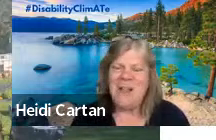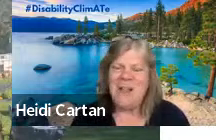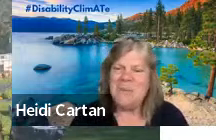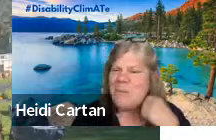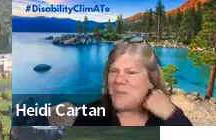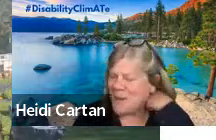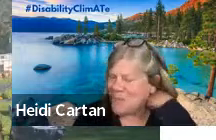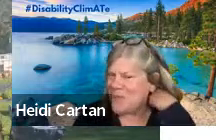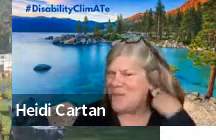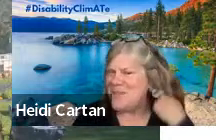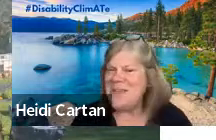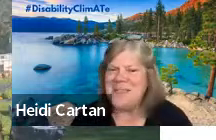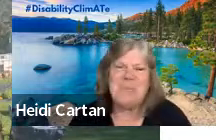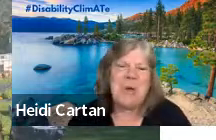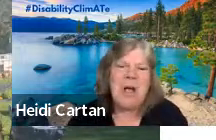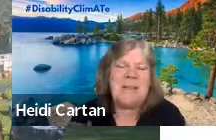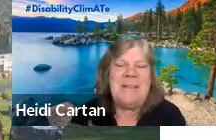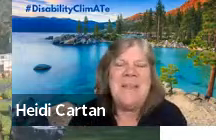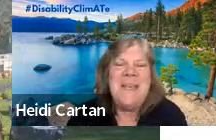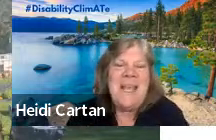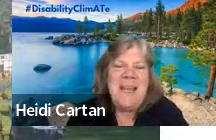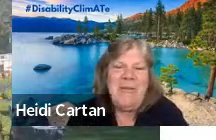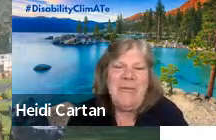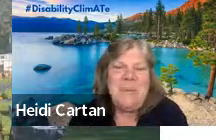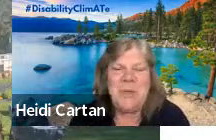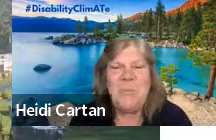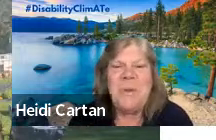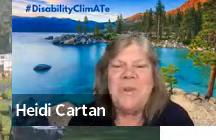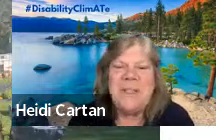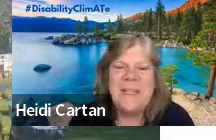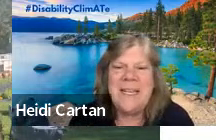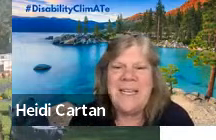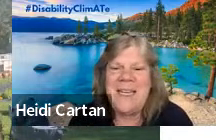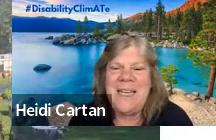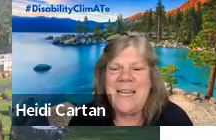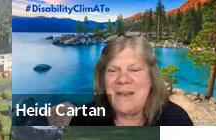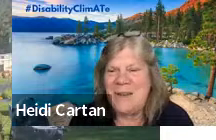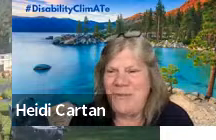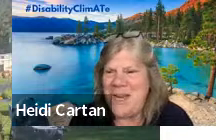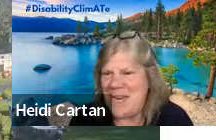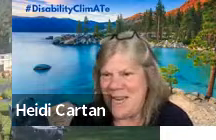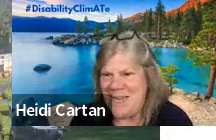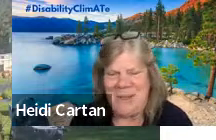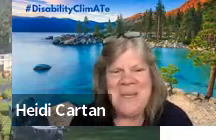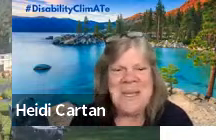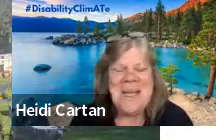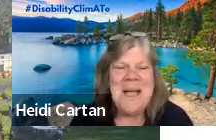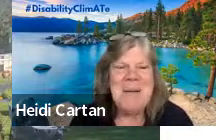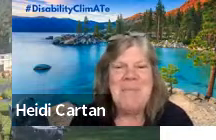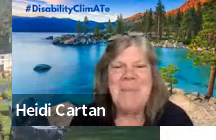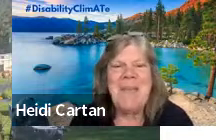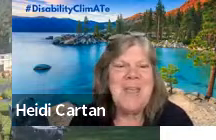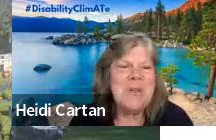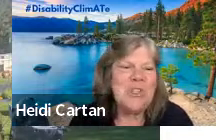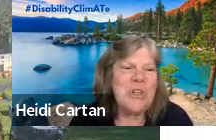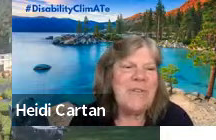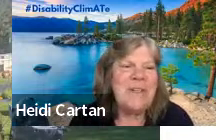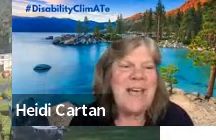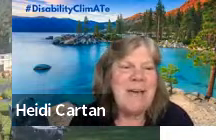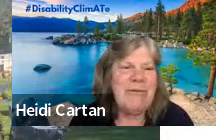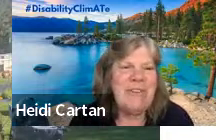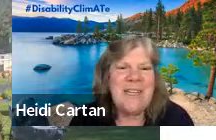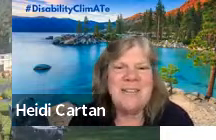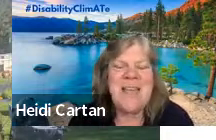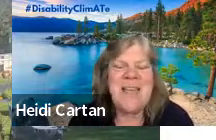if he climbs up the steps to this nesting box and flips open the lid, he can find eggs. And the image on